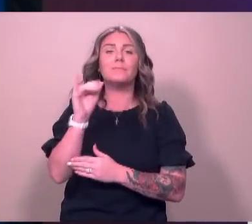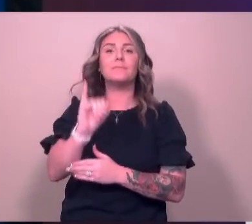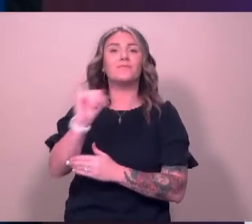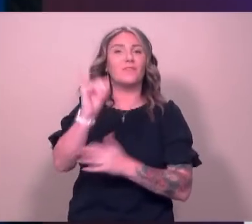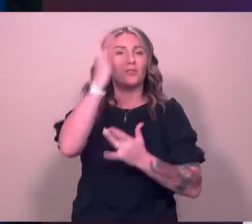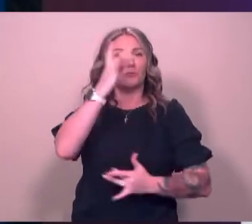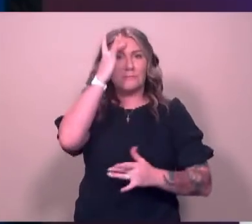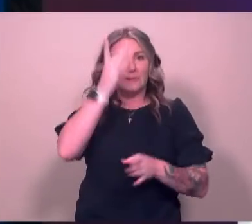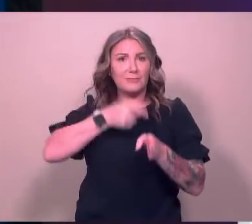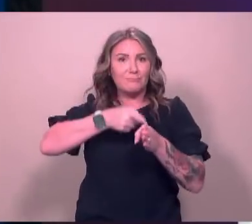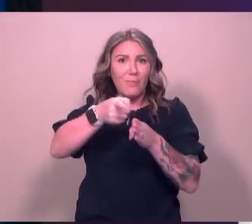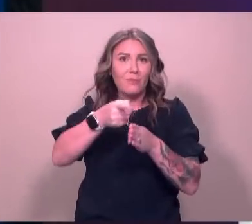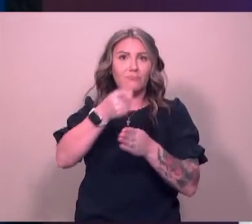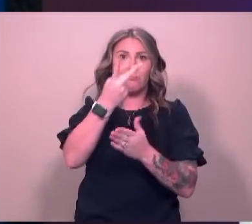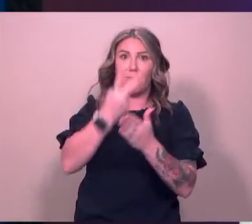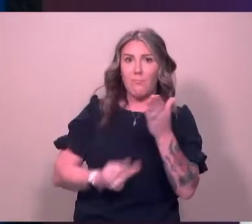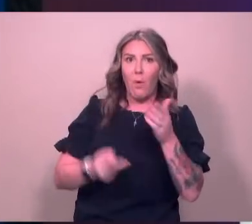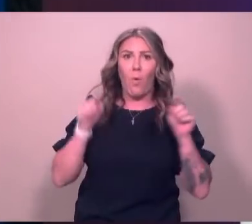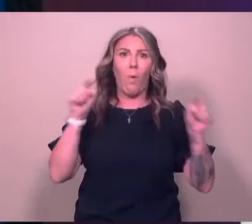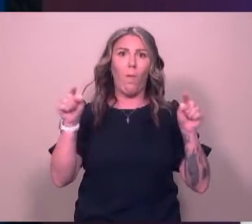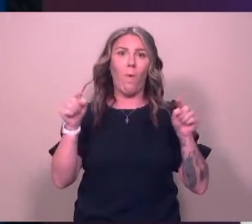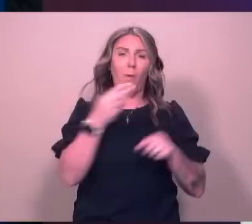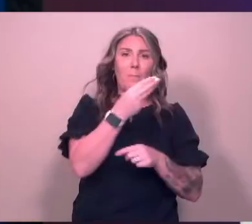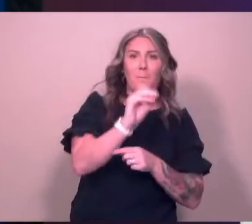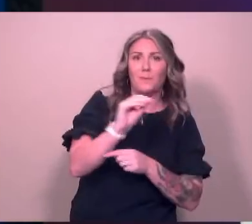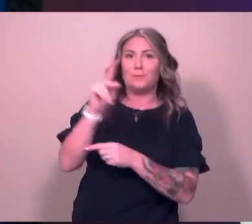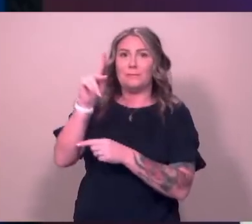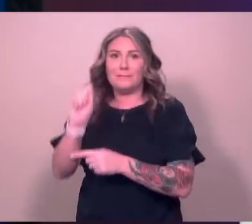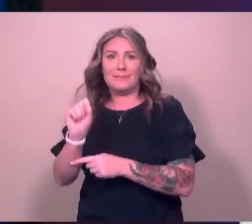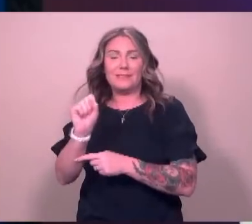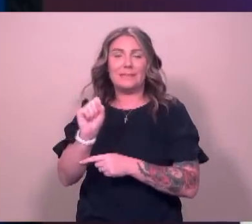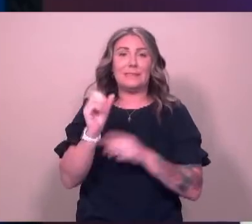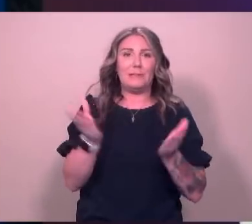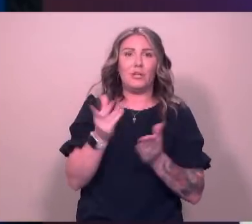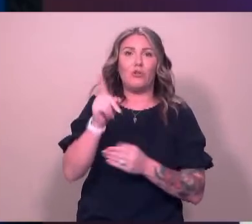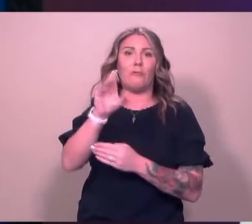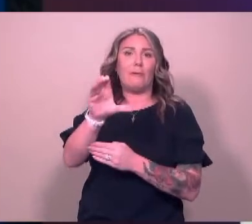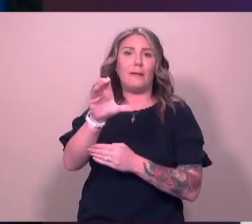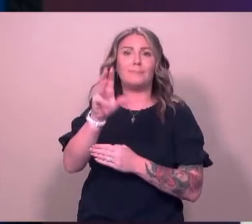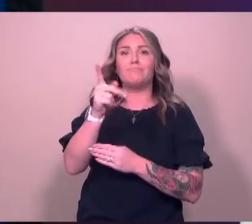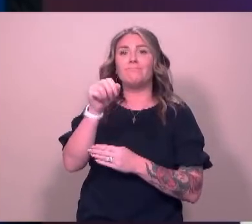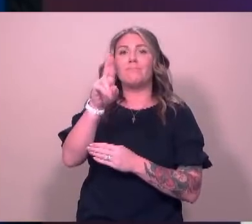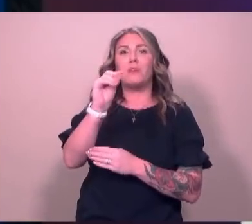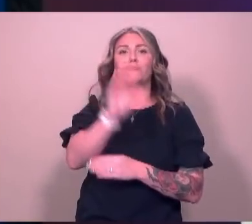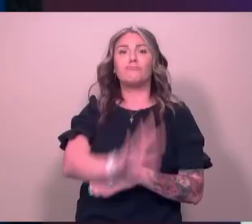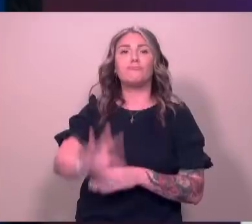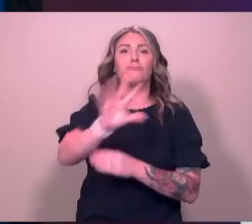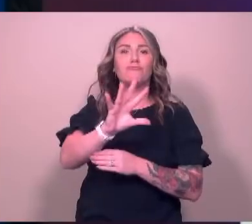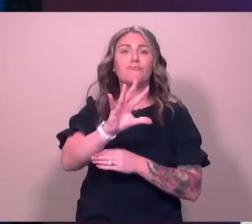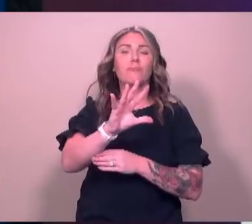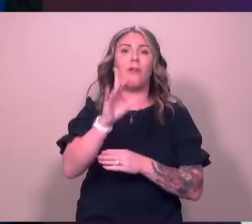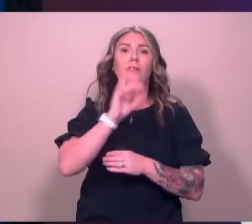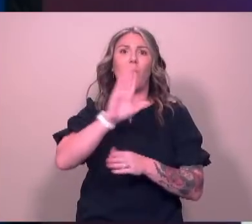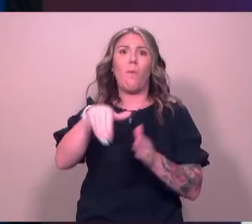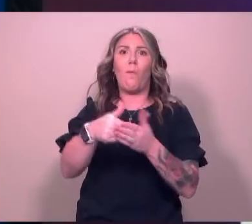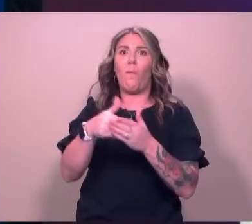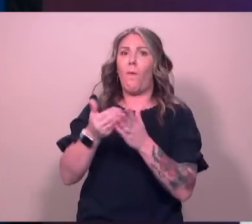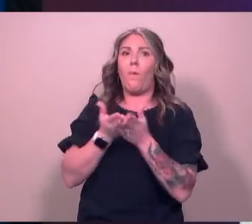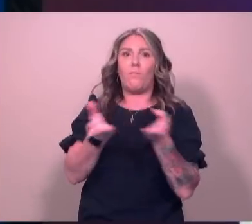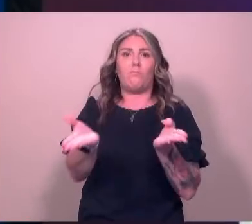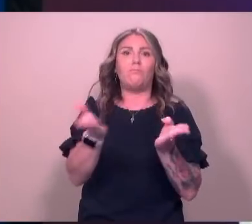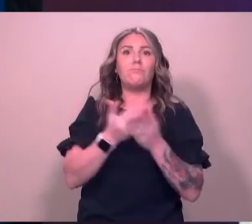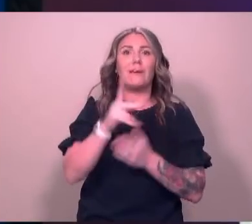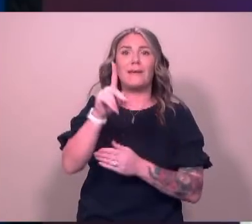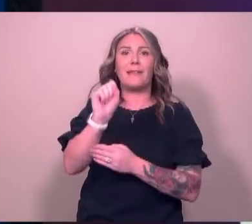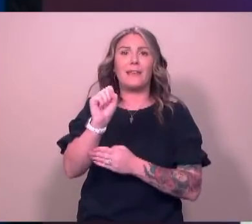specialists from both sides of the state line here in the Kansas City metropolitan area and across greater Kansas. We called